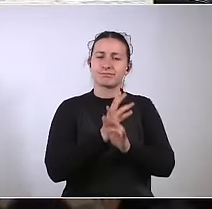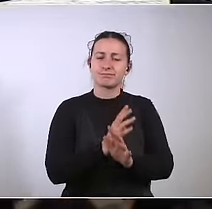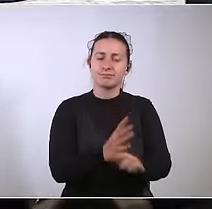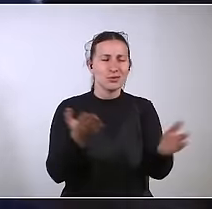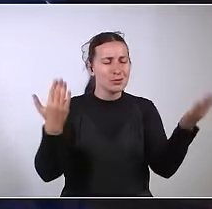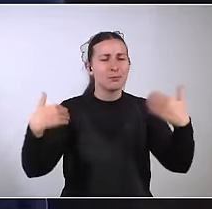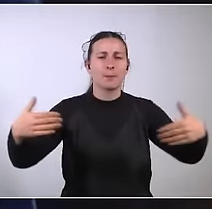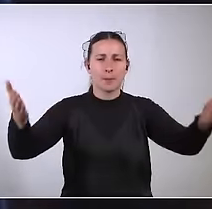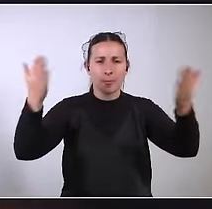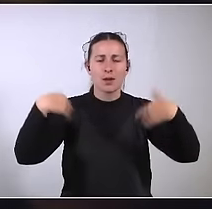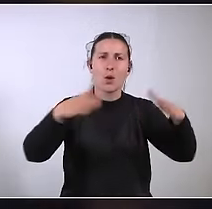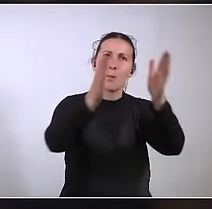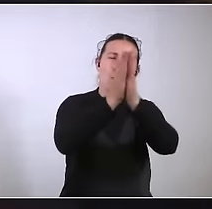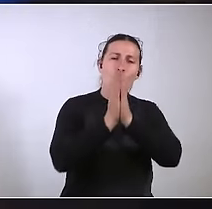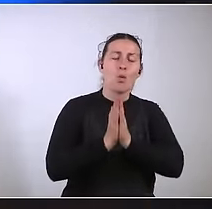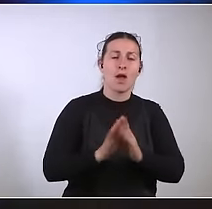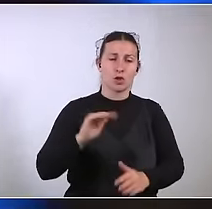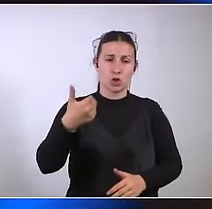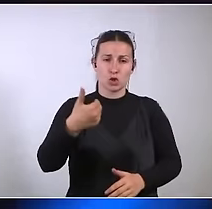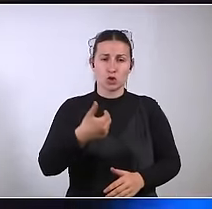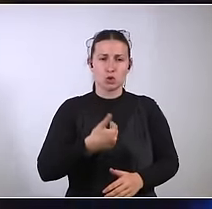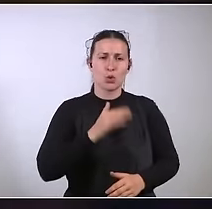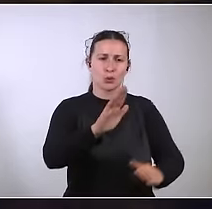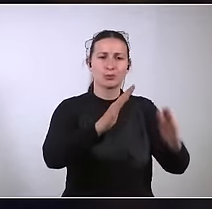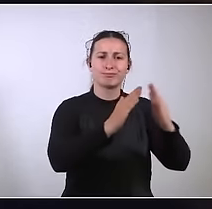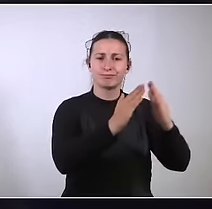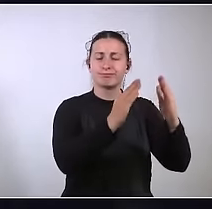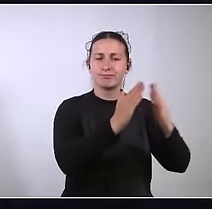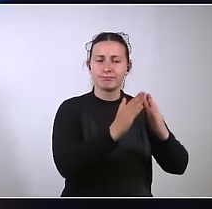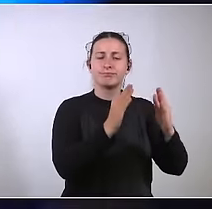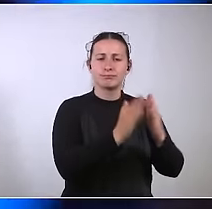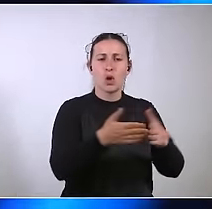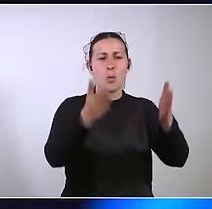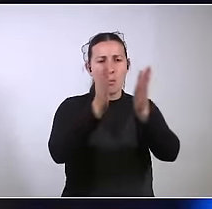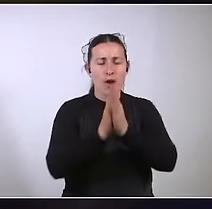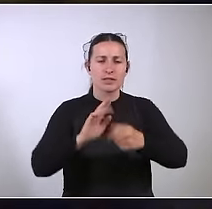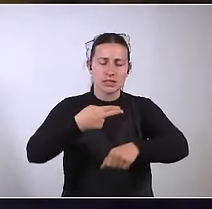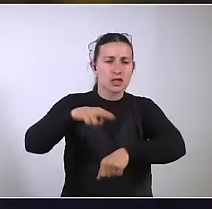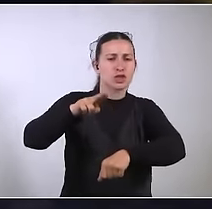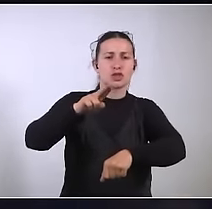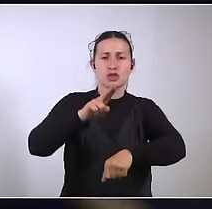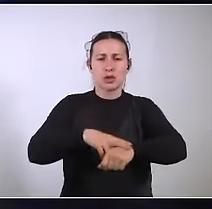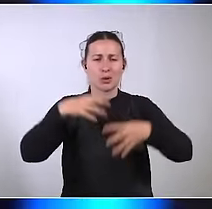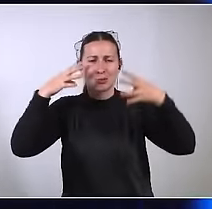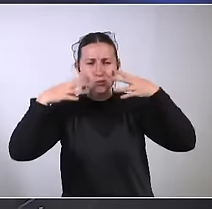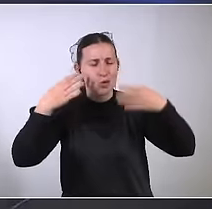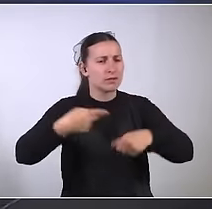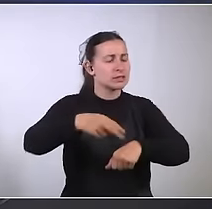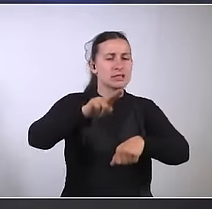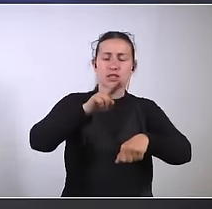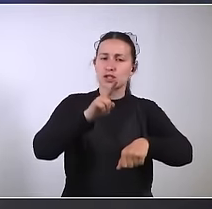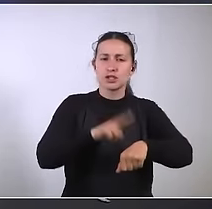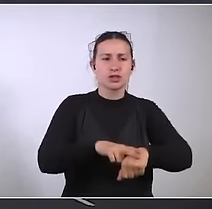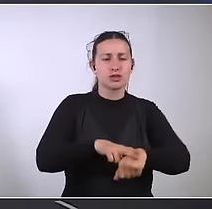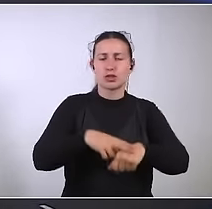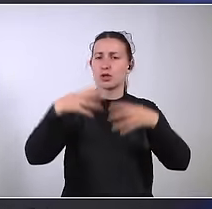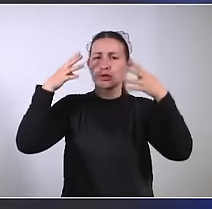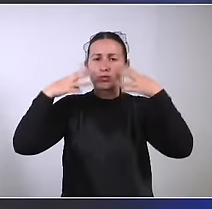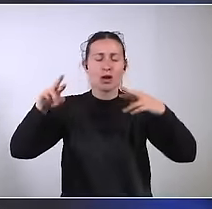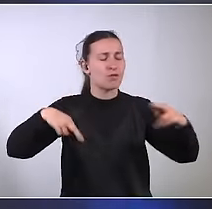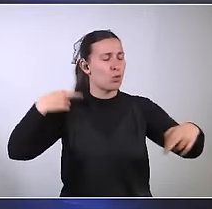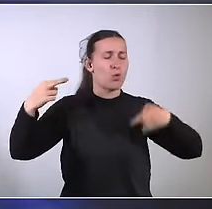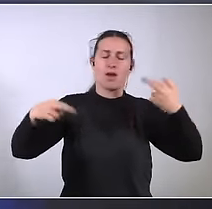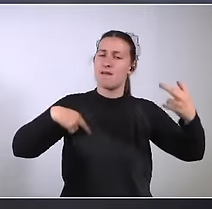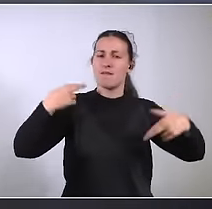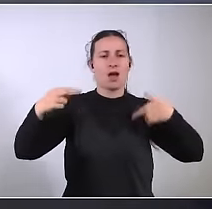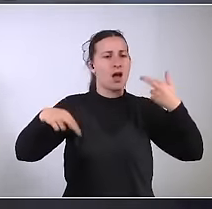Come on, pray for the souls of your city. Pray for the nations. Cry for the nations. Cry for revival